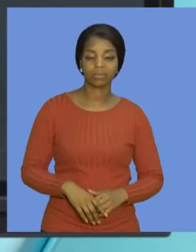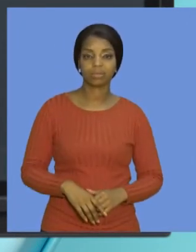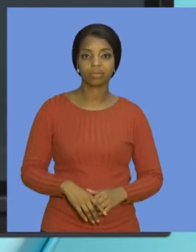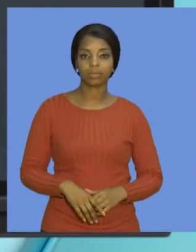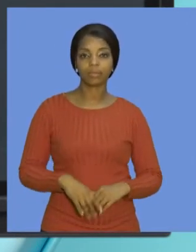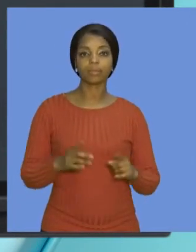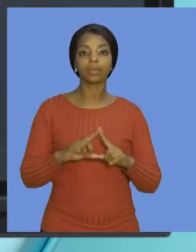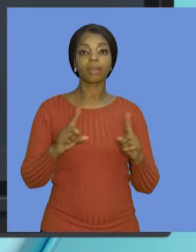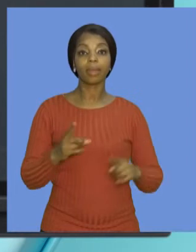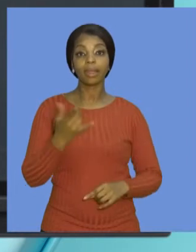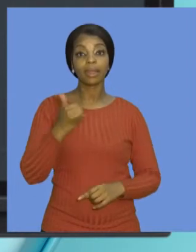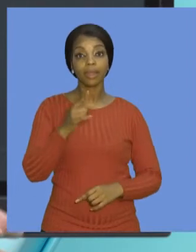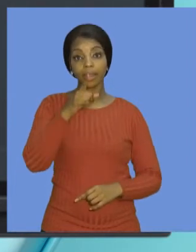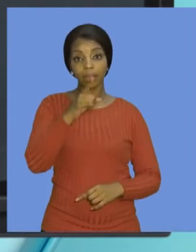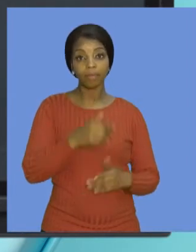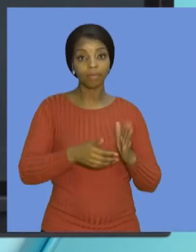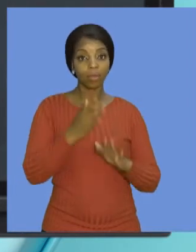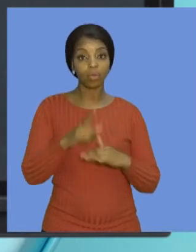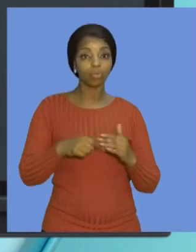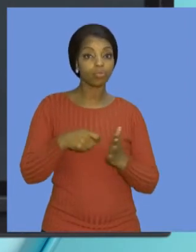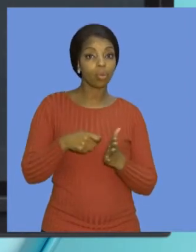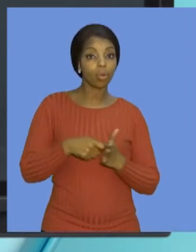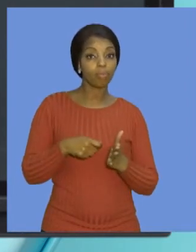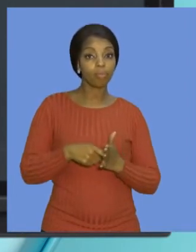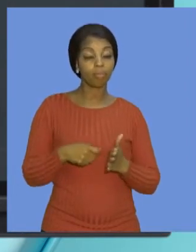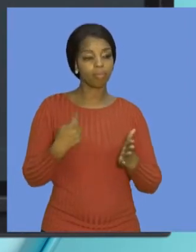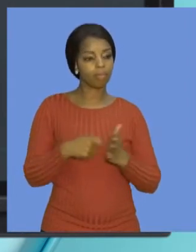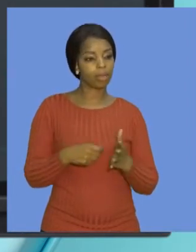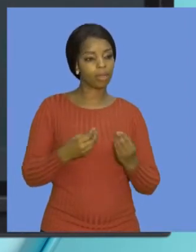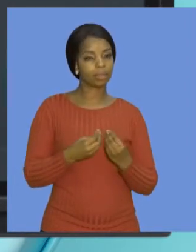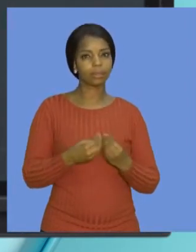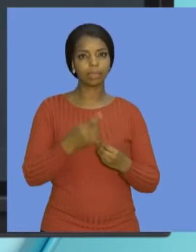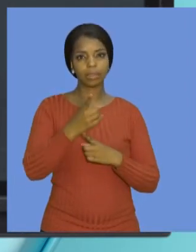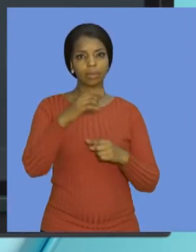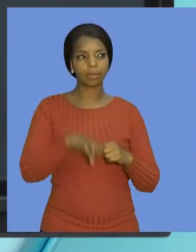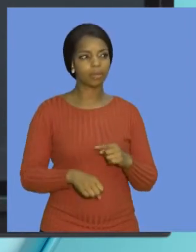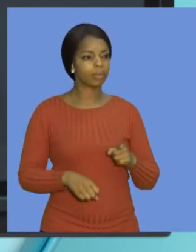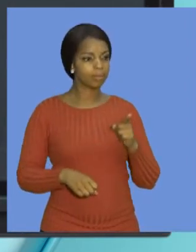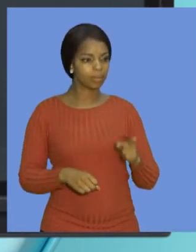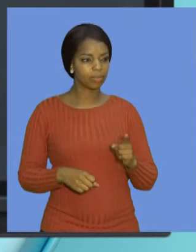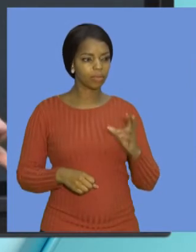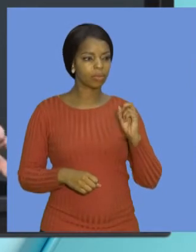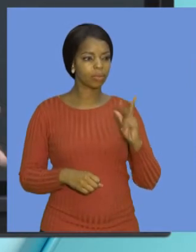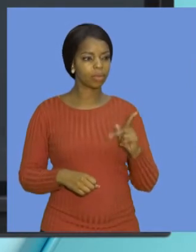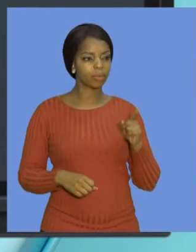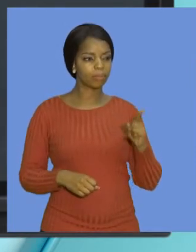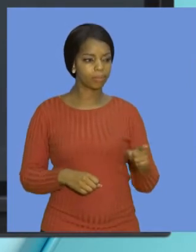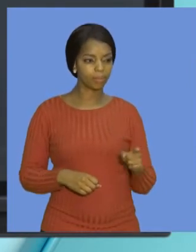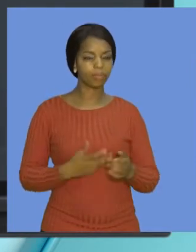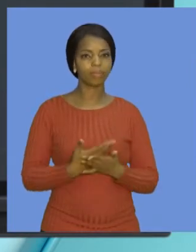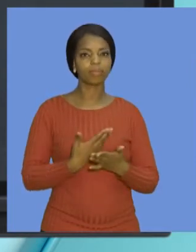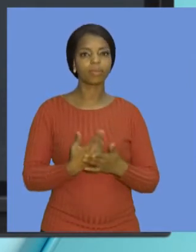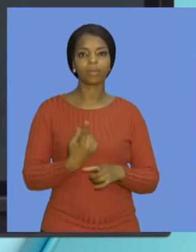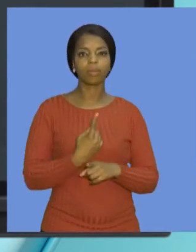if maybe you go to a shop and you buy something and then you find that, okay, it's not something that you want, you know you can always go and get